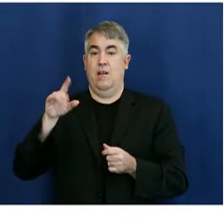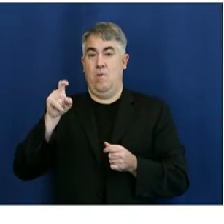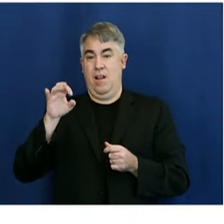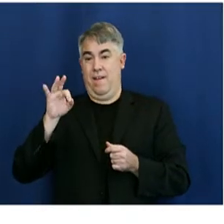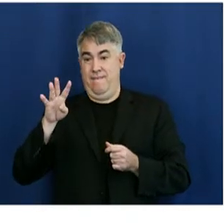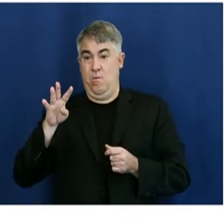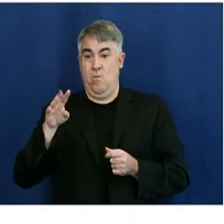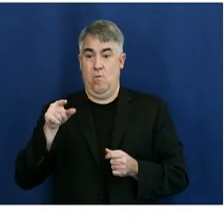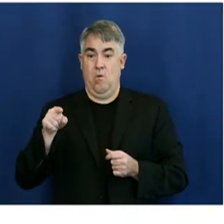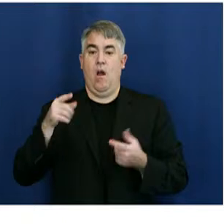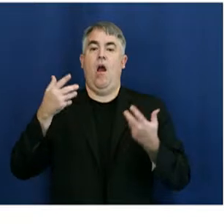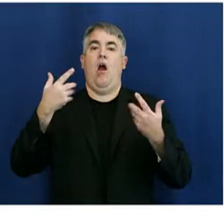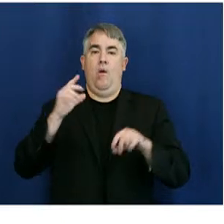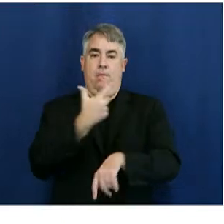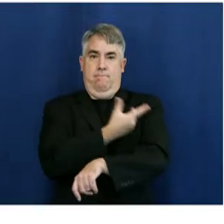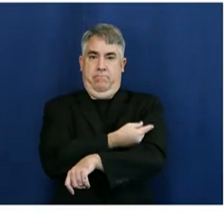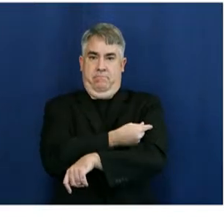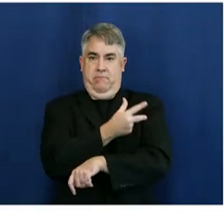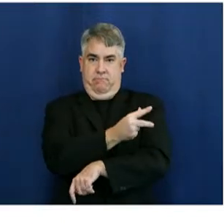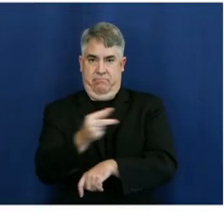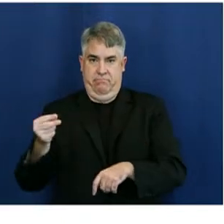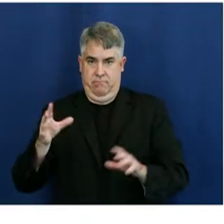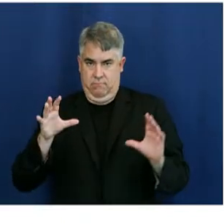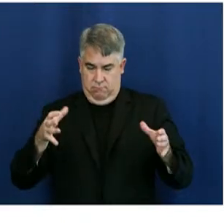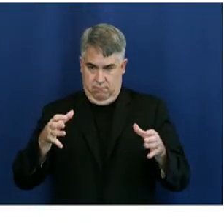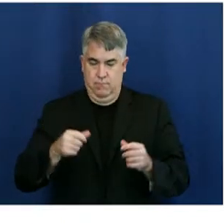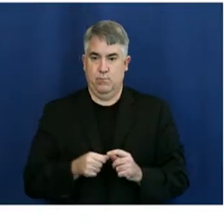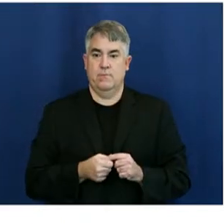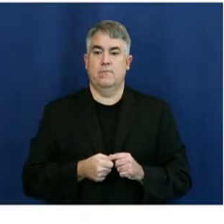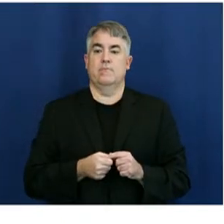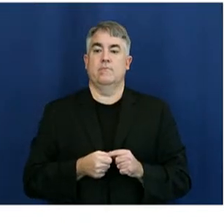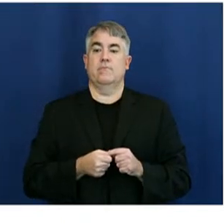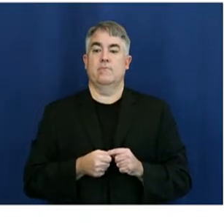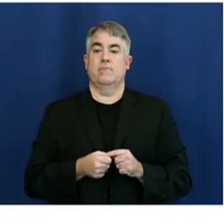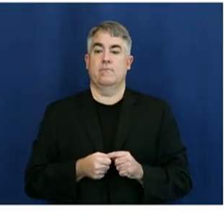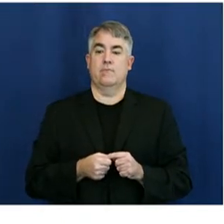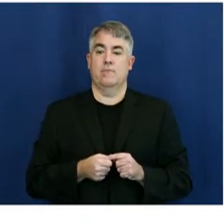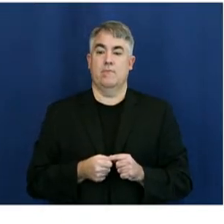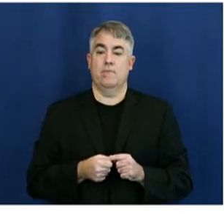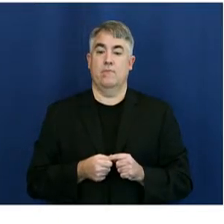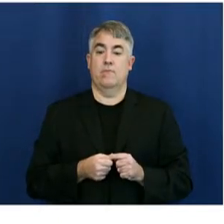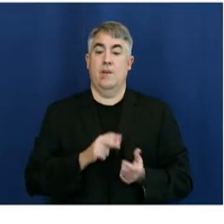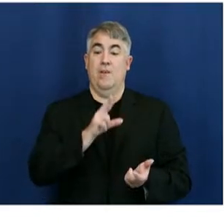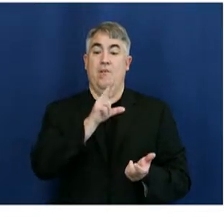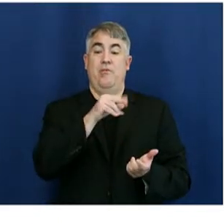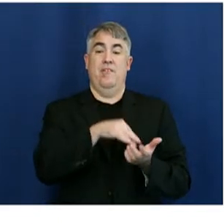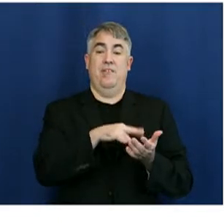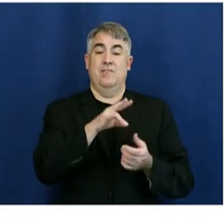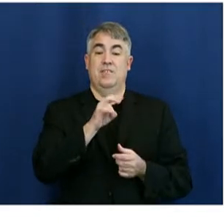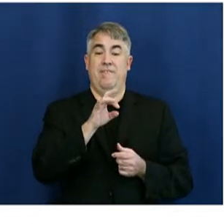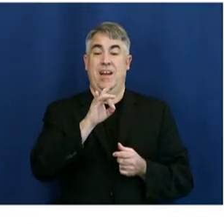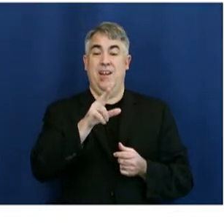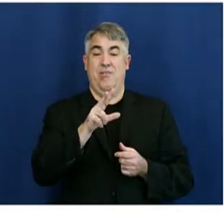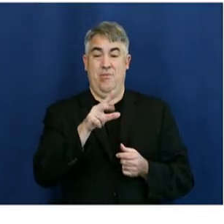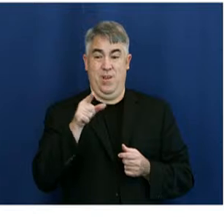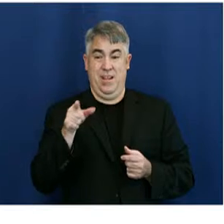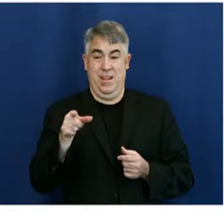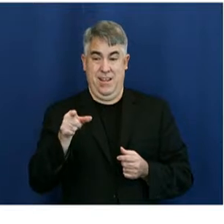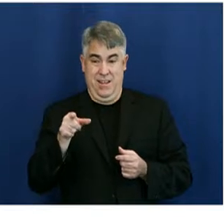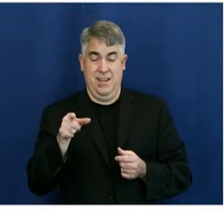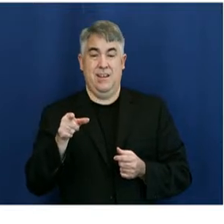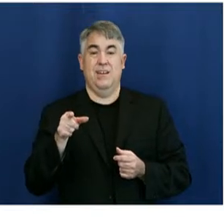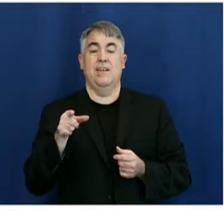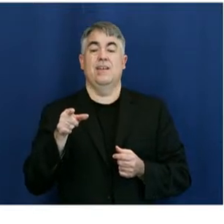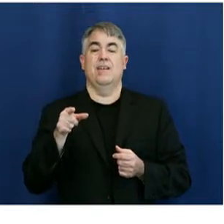663,194 have been administered. These are shots put in arms. We have 3,783 that have been administered. They're